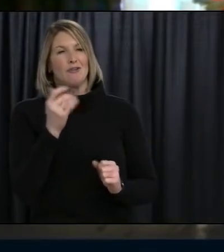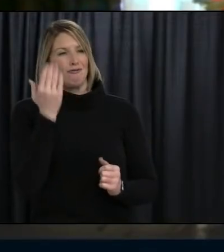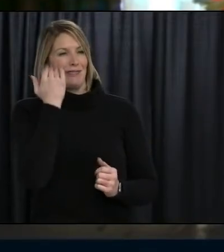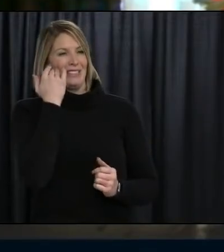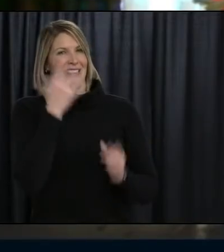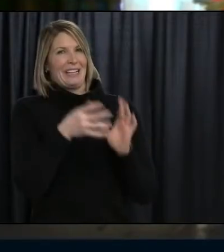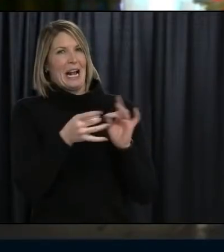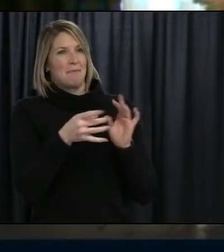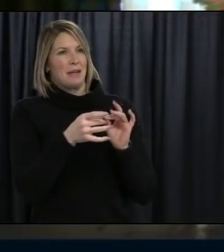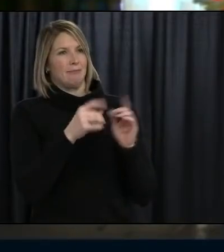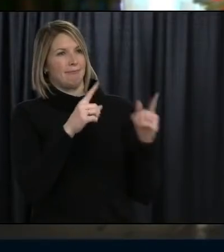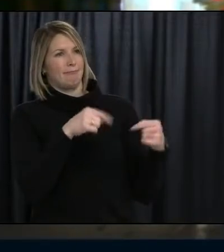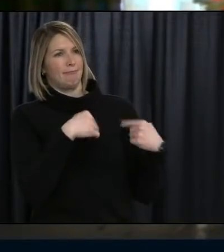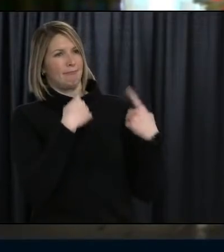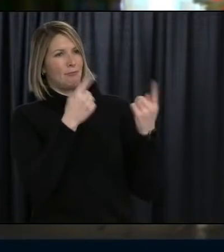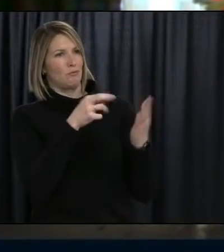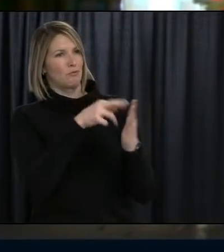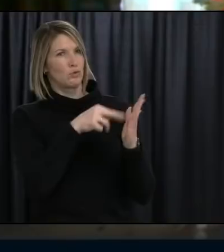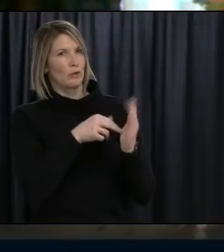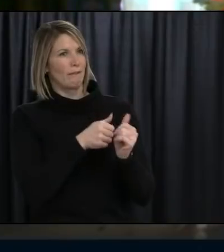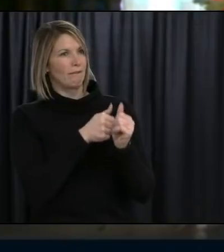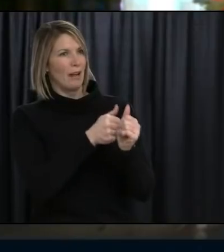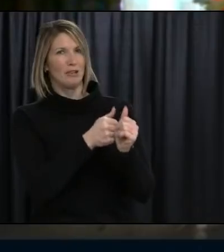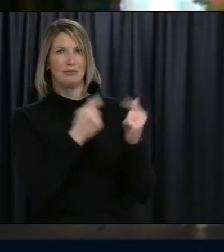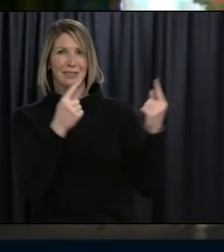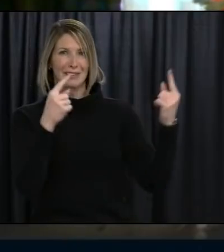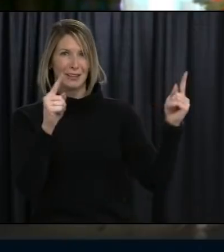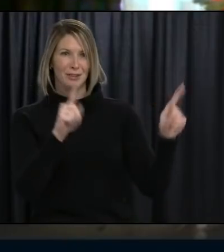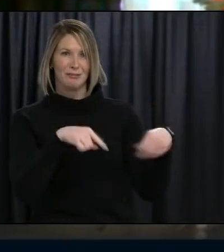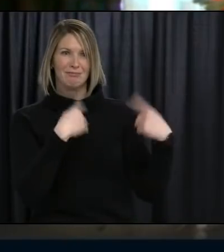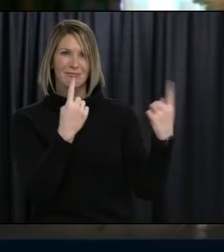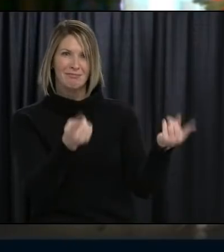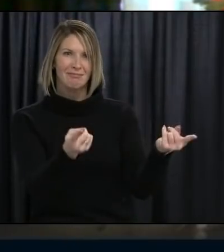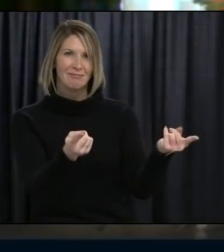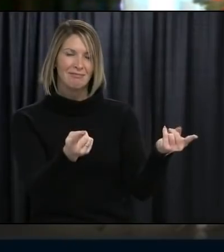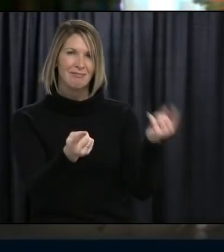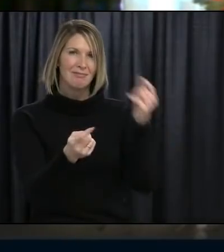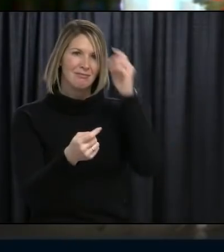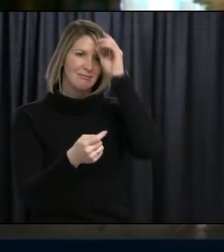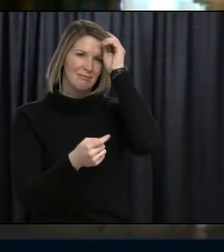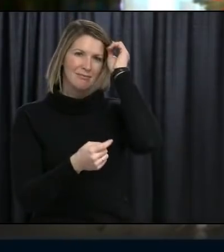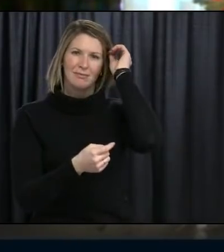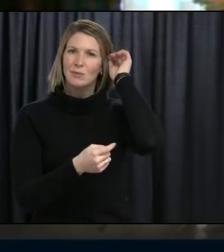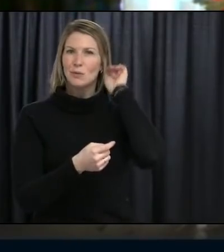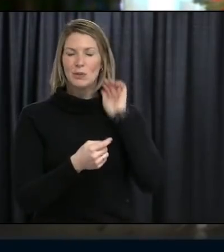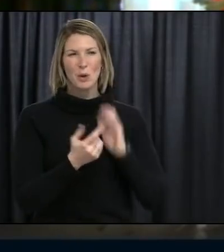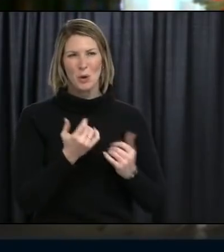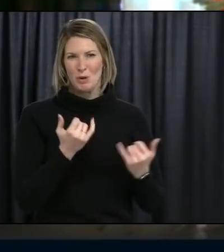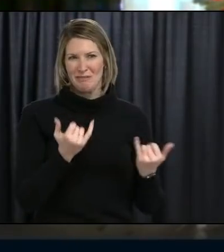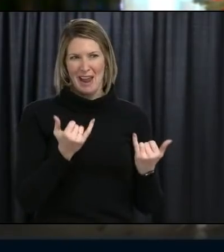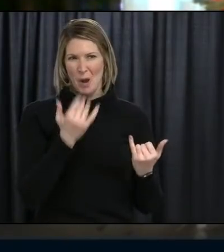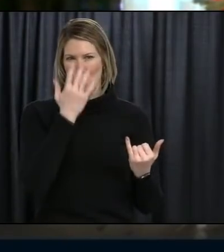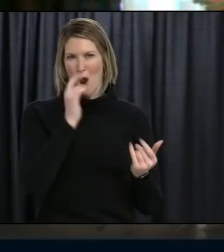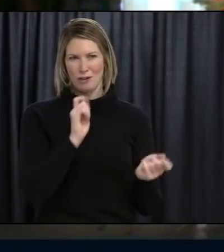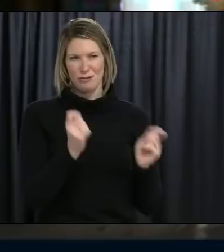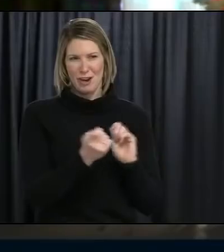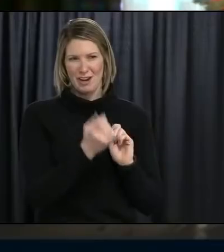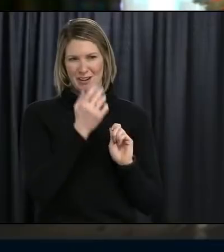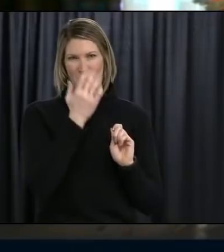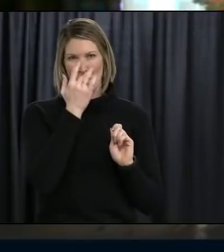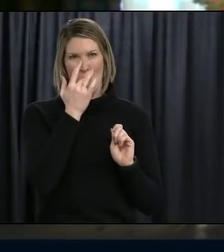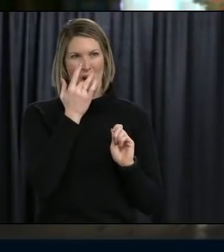they continue to work. And, I don't know why we would tinker with a system that is currently working very